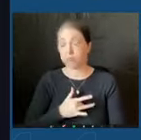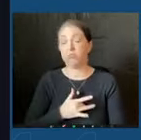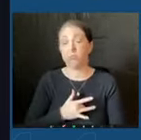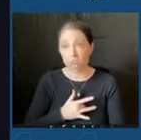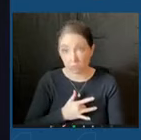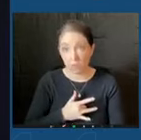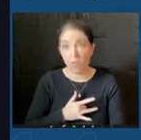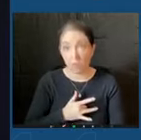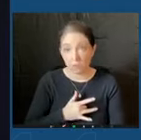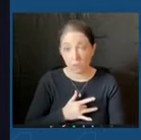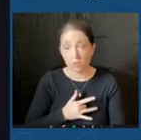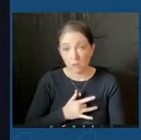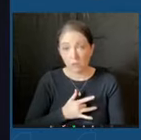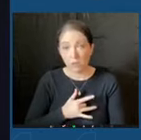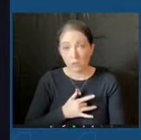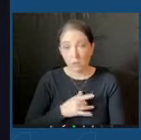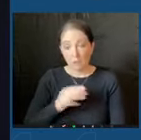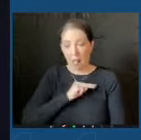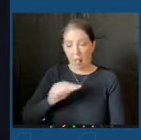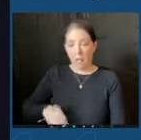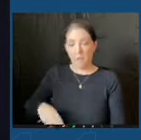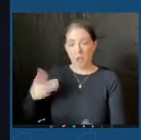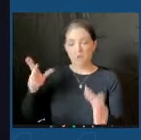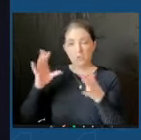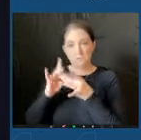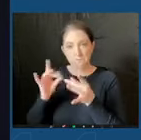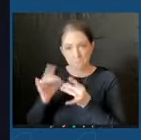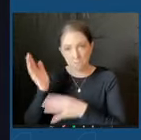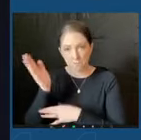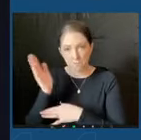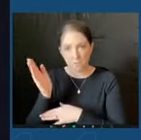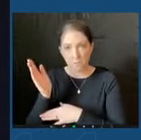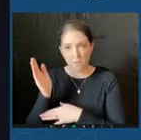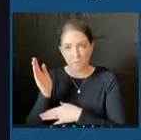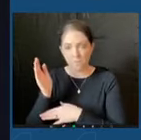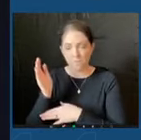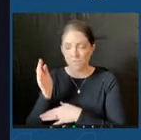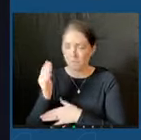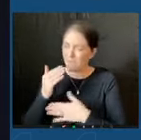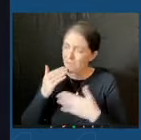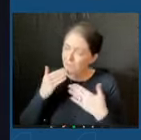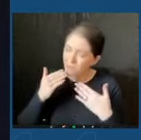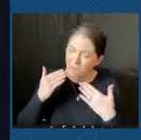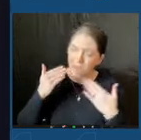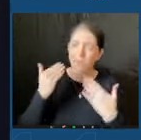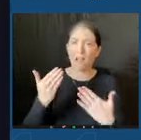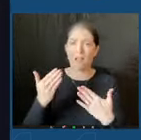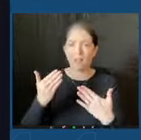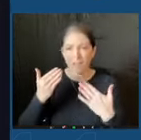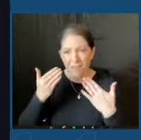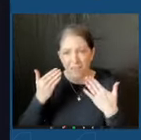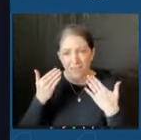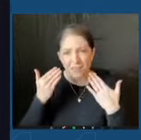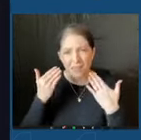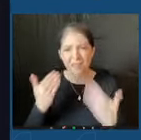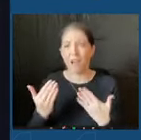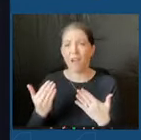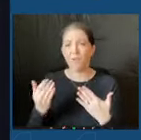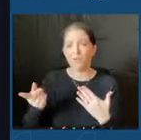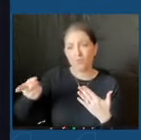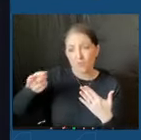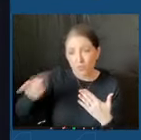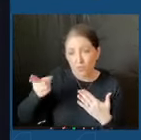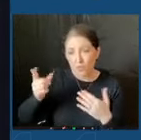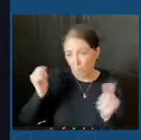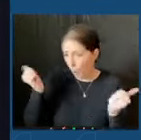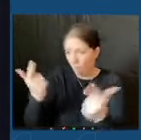about, you know, super beyond grateful for the way in which you and all of the parents who've